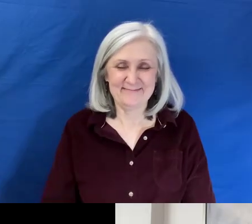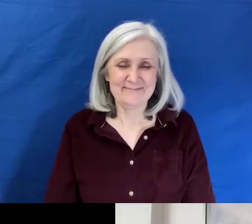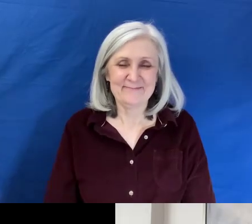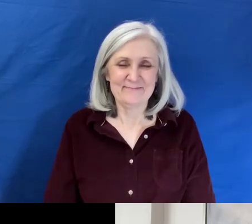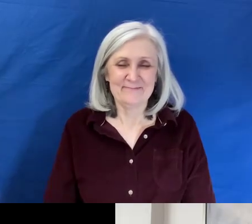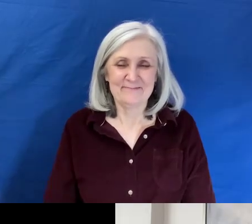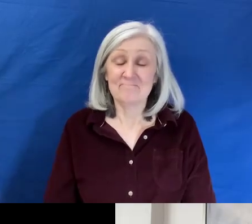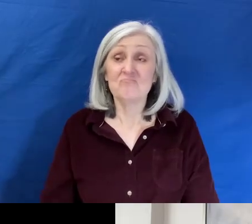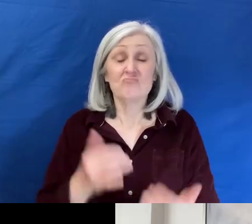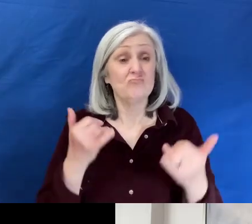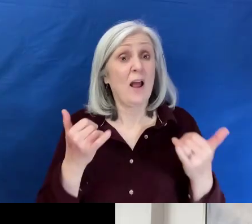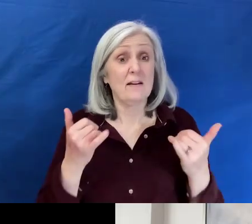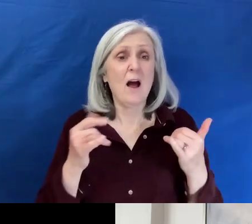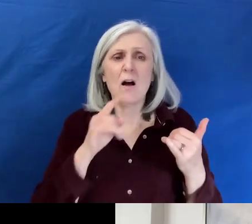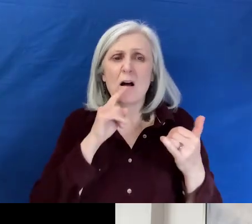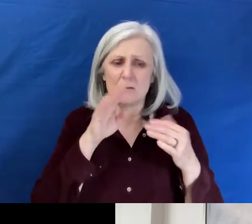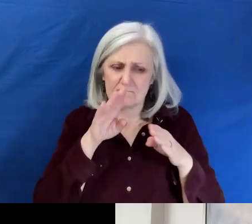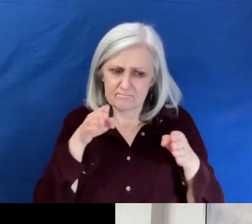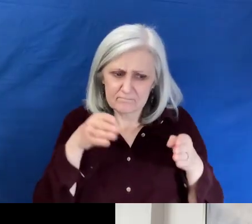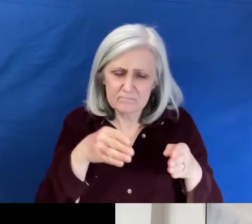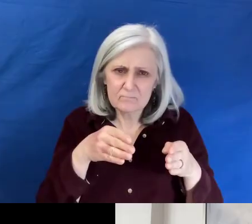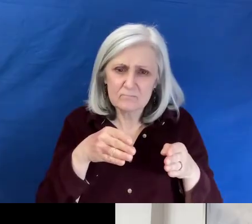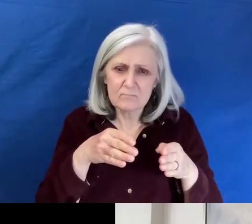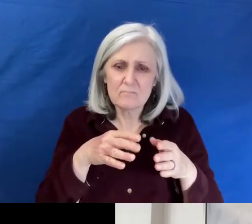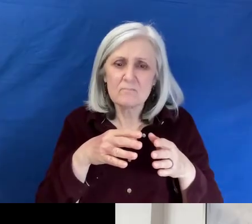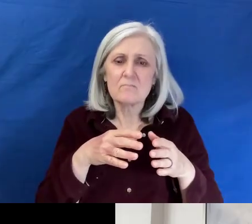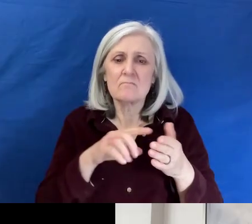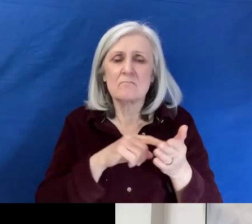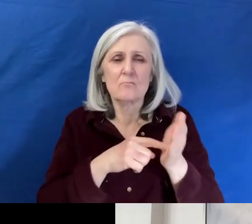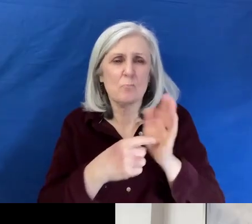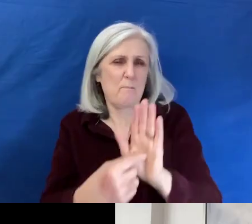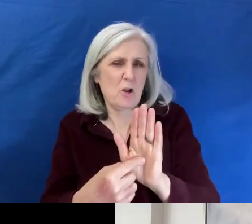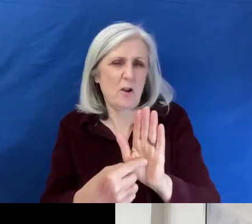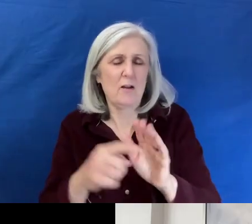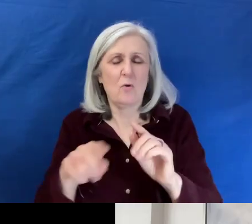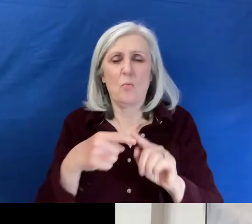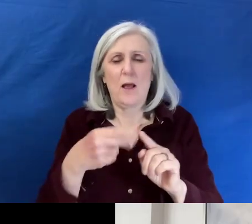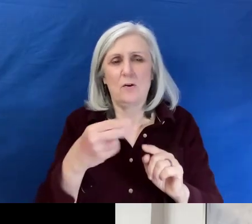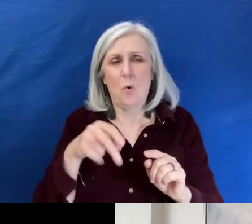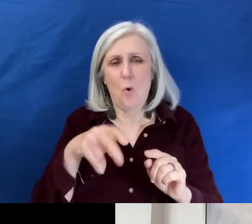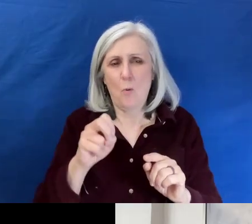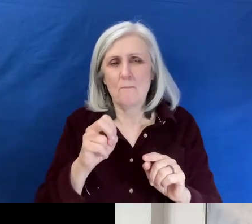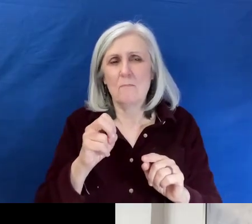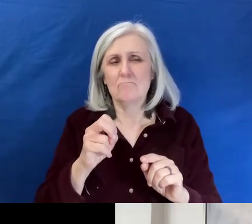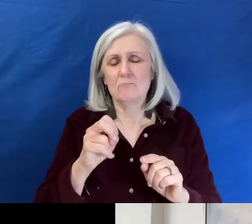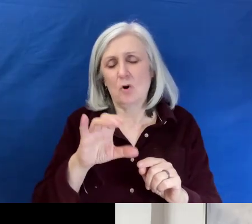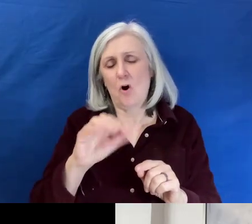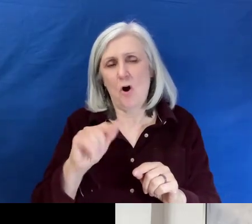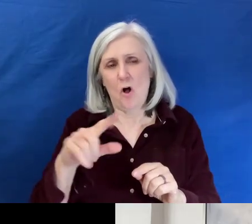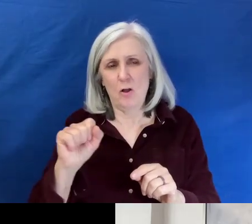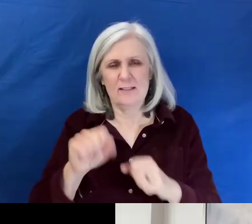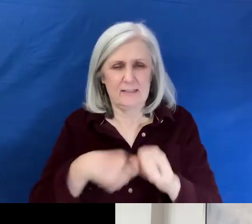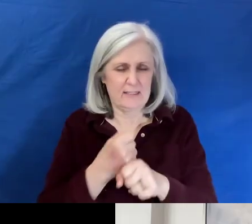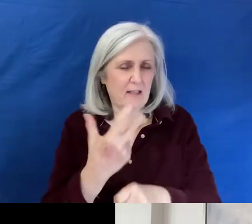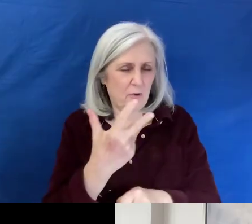I mean, right now I'm just really focused on premiering, obviously, When Hope Calls season 3 and sharing with everyone and doing all